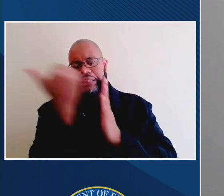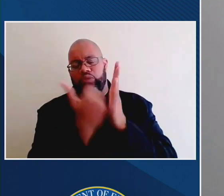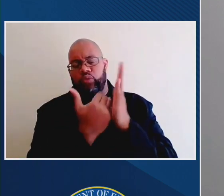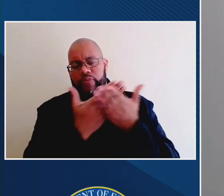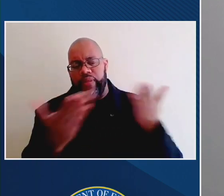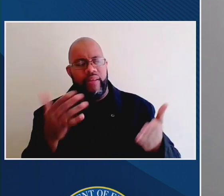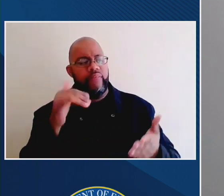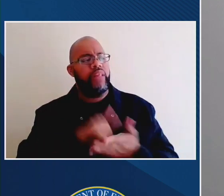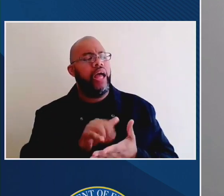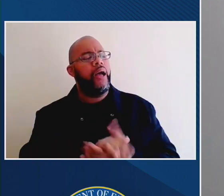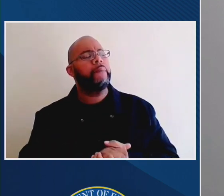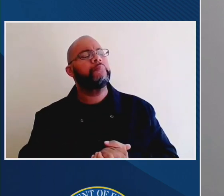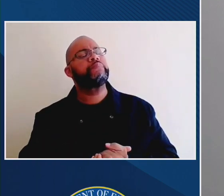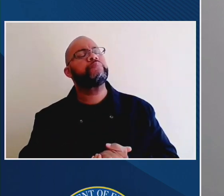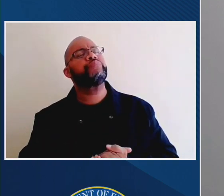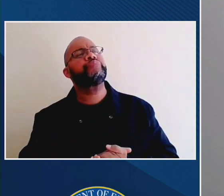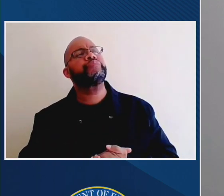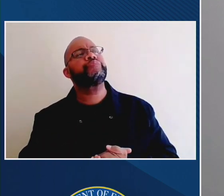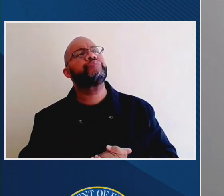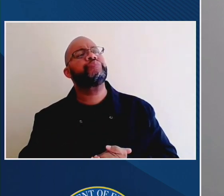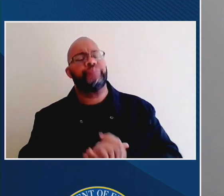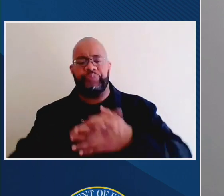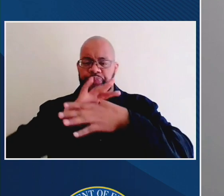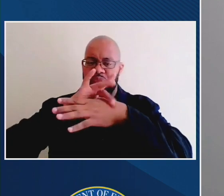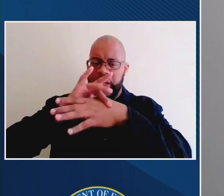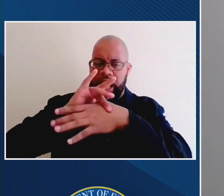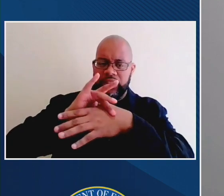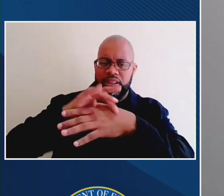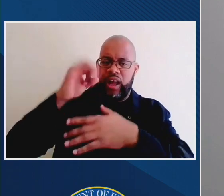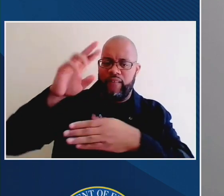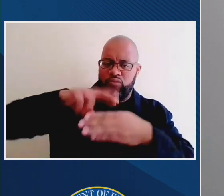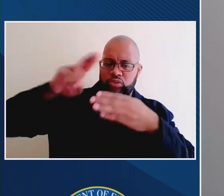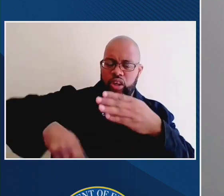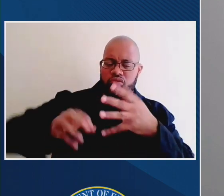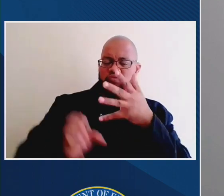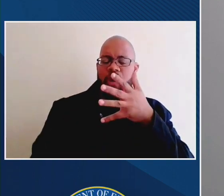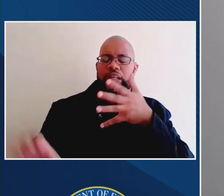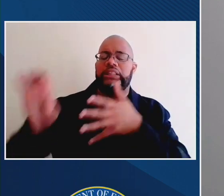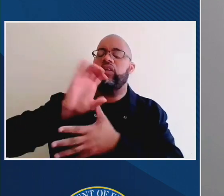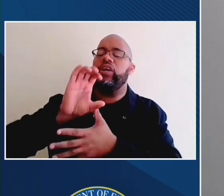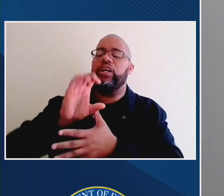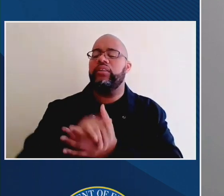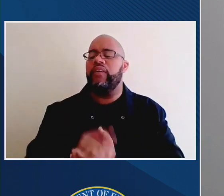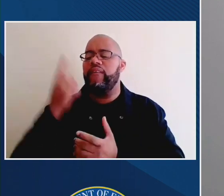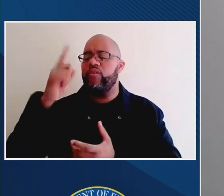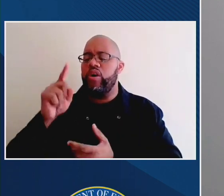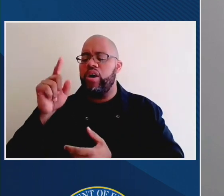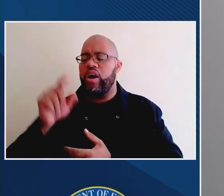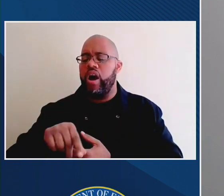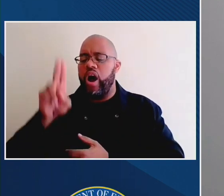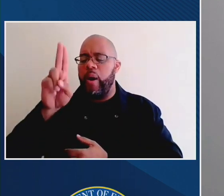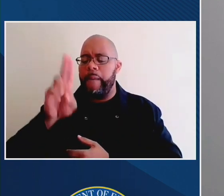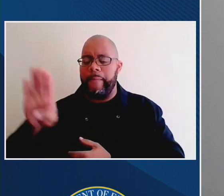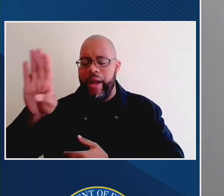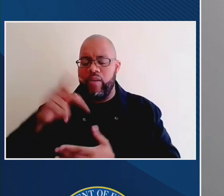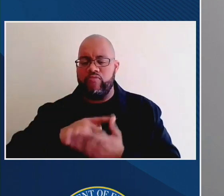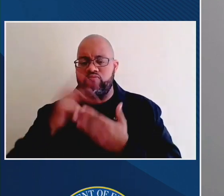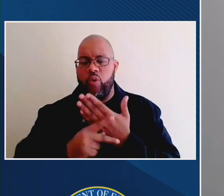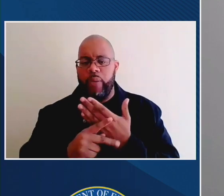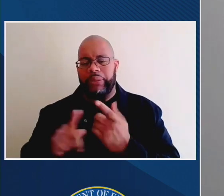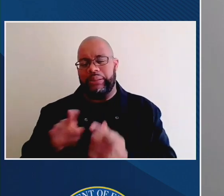that the contents of outcome criteria for the Upward Bound program are